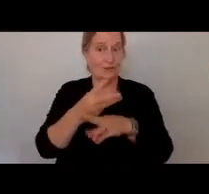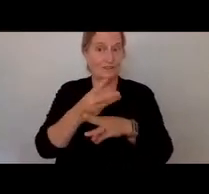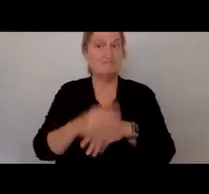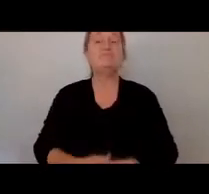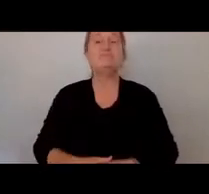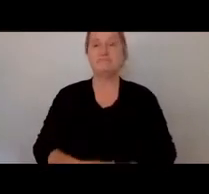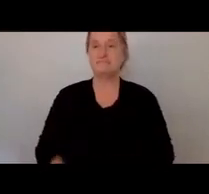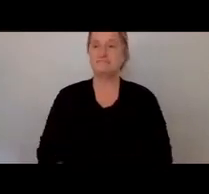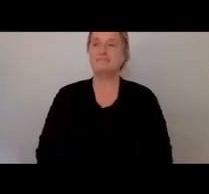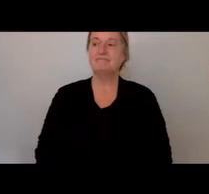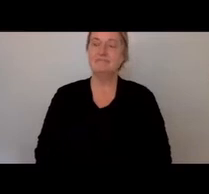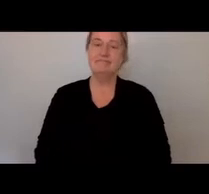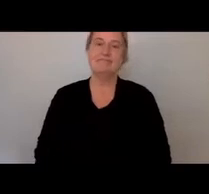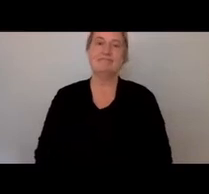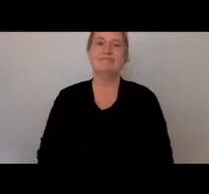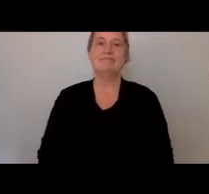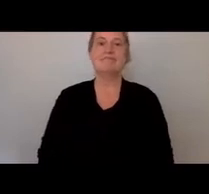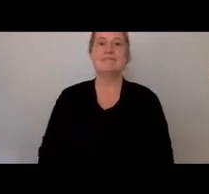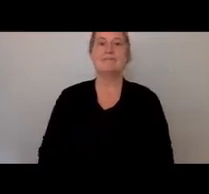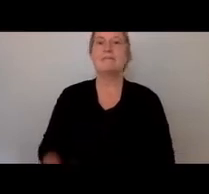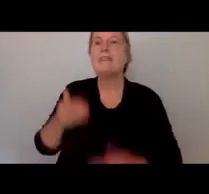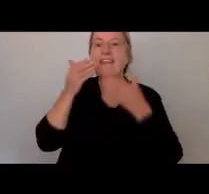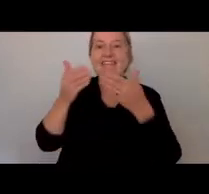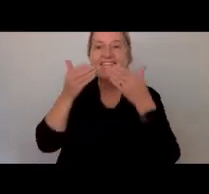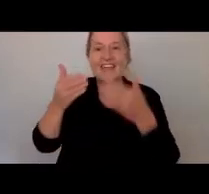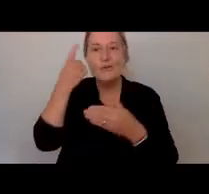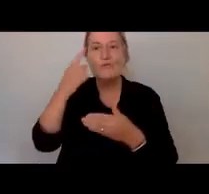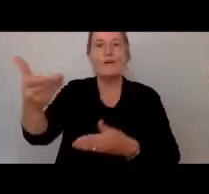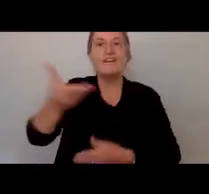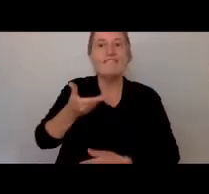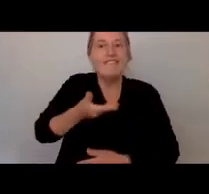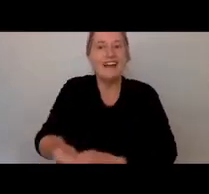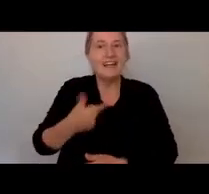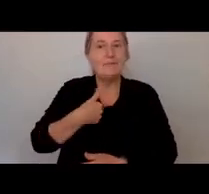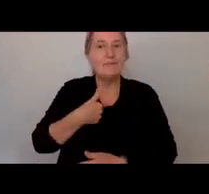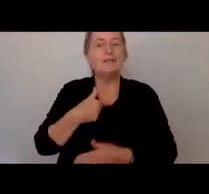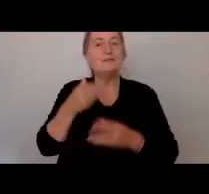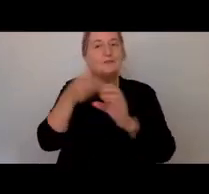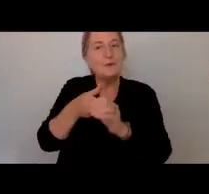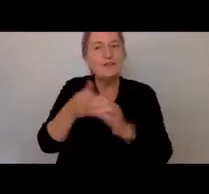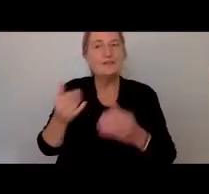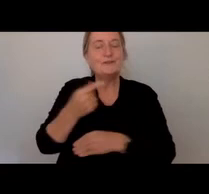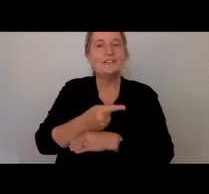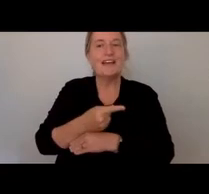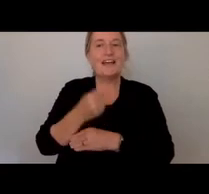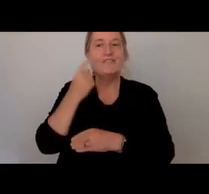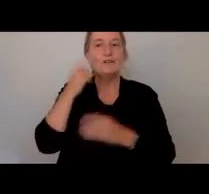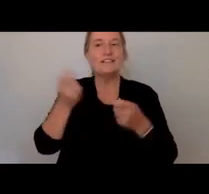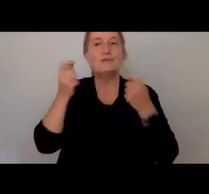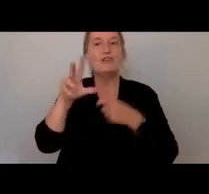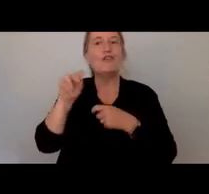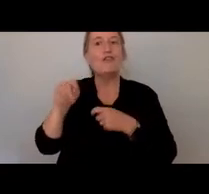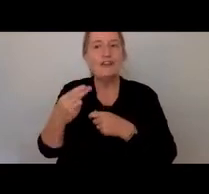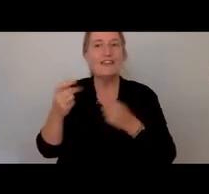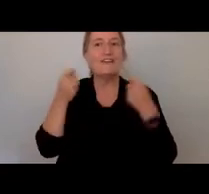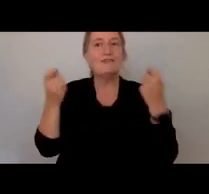Thank you for inviting me to join you today to celebrate the 30th anniversary of the passage of the Americans with Disabilities Act. I'd